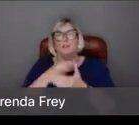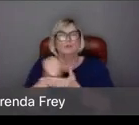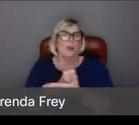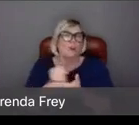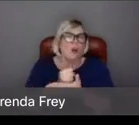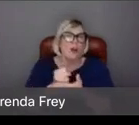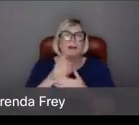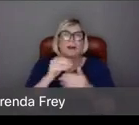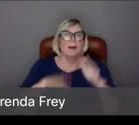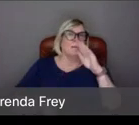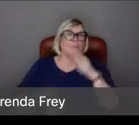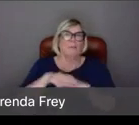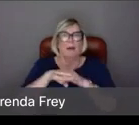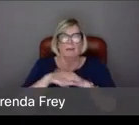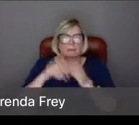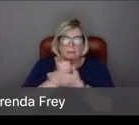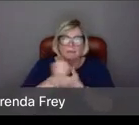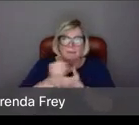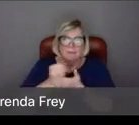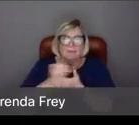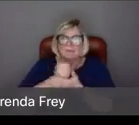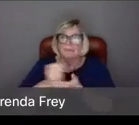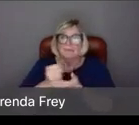But I remember having, a fairly